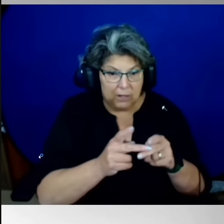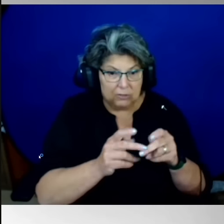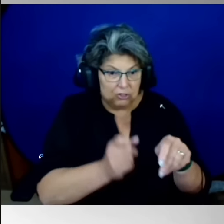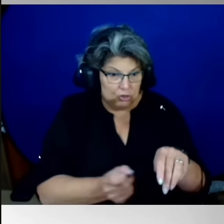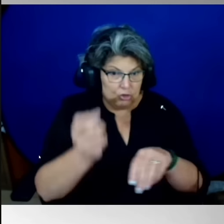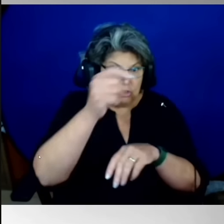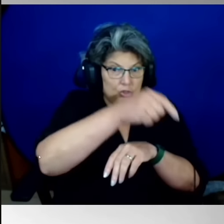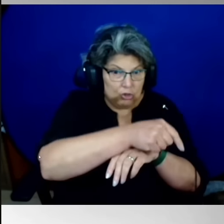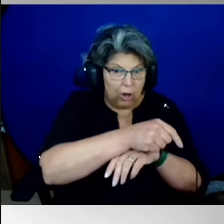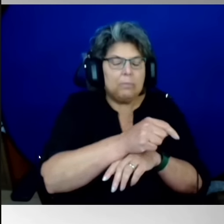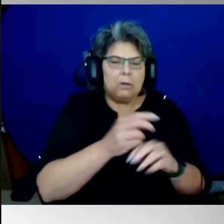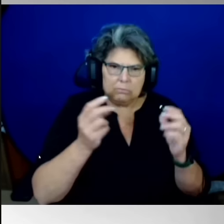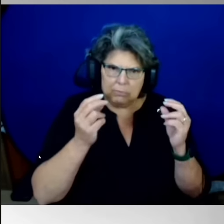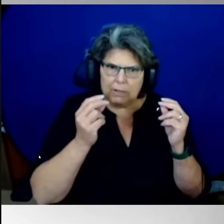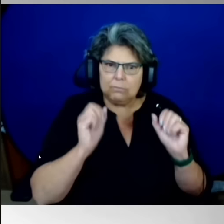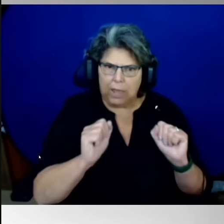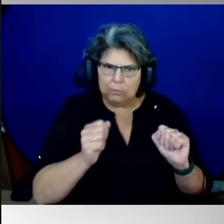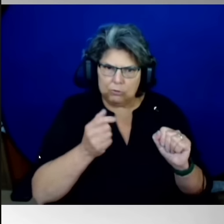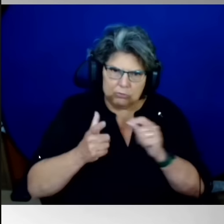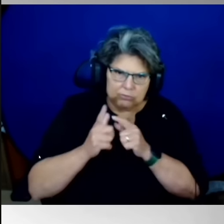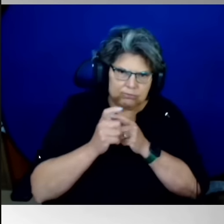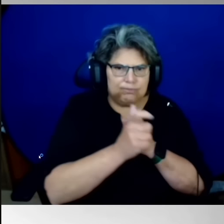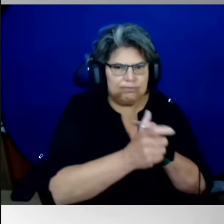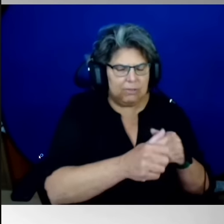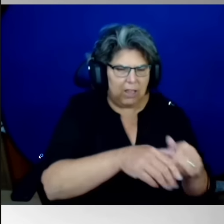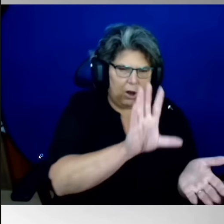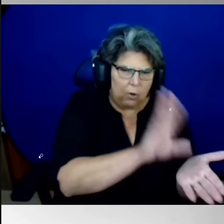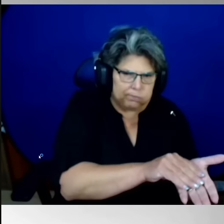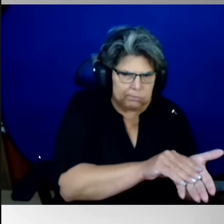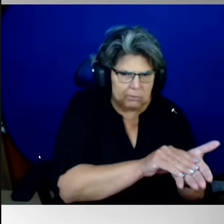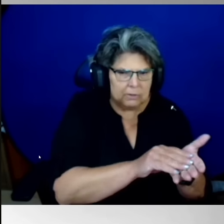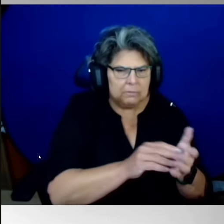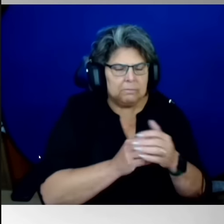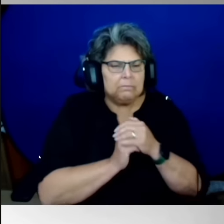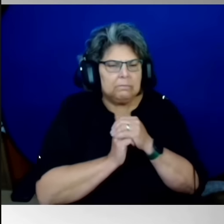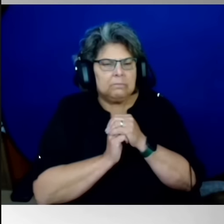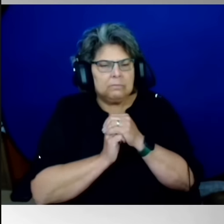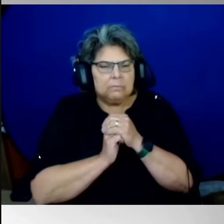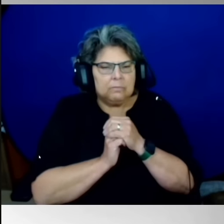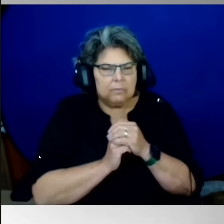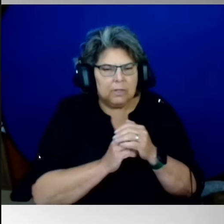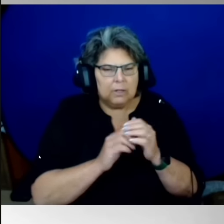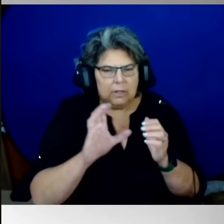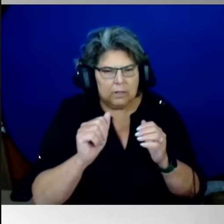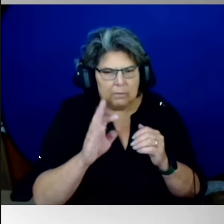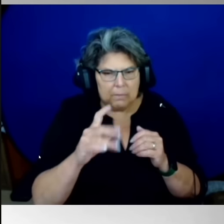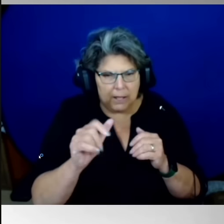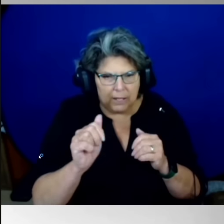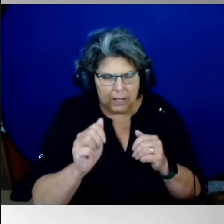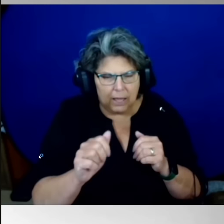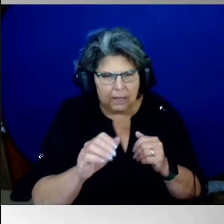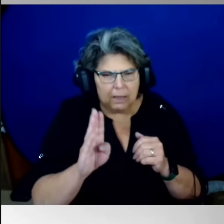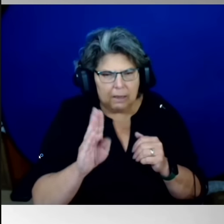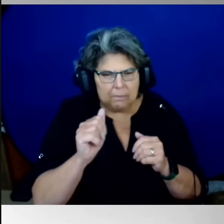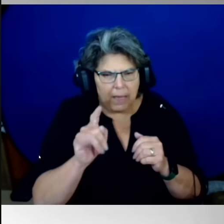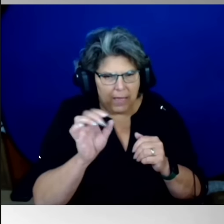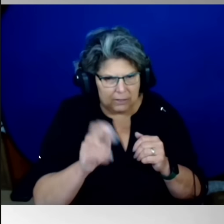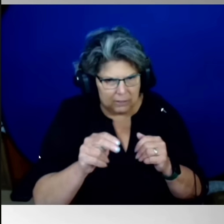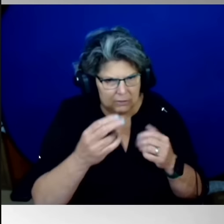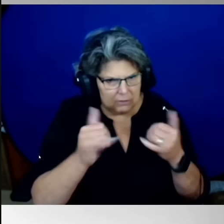to jump on and take care of. Community of Banton is still in good shape, continuing to put contingency lines around